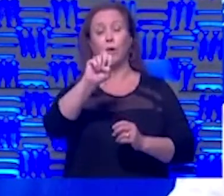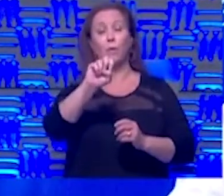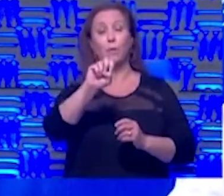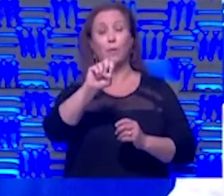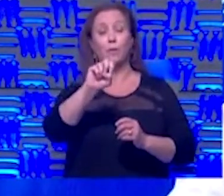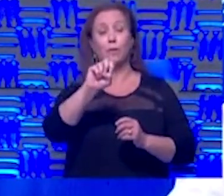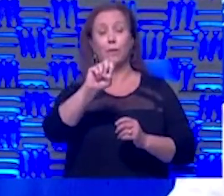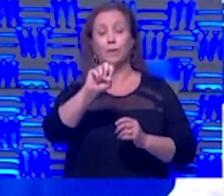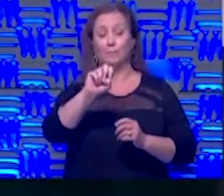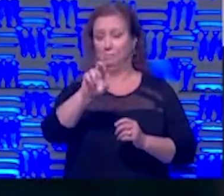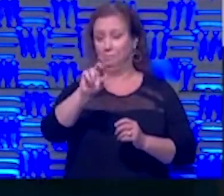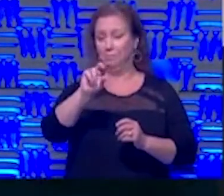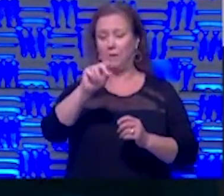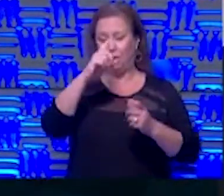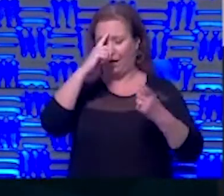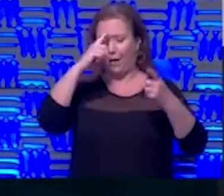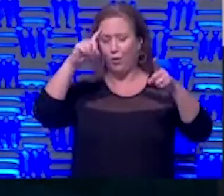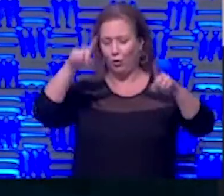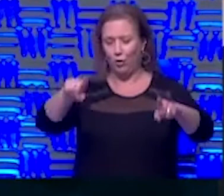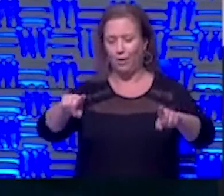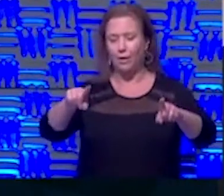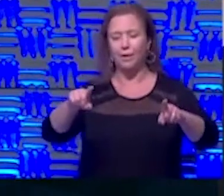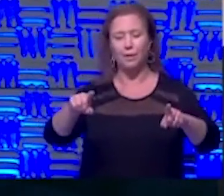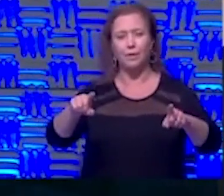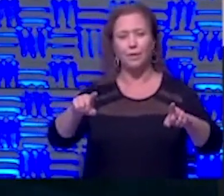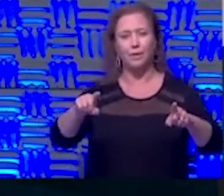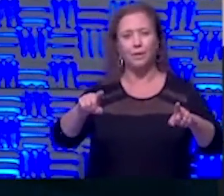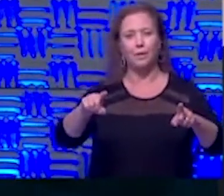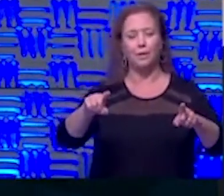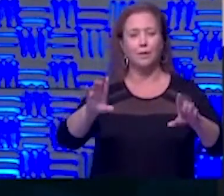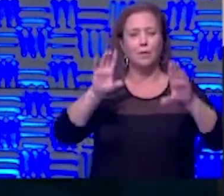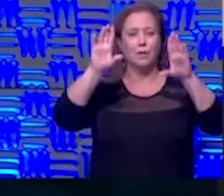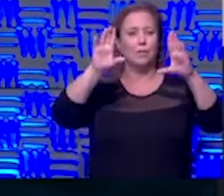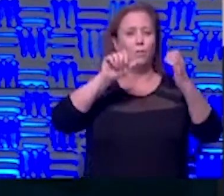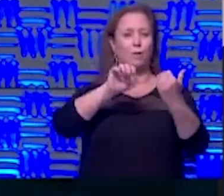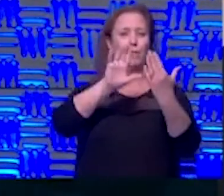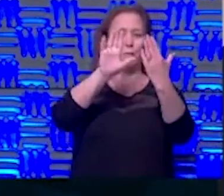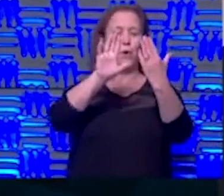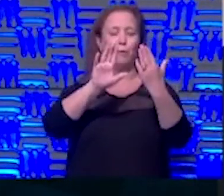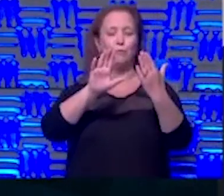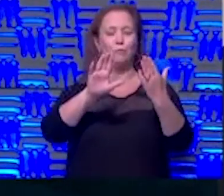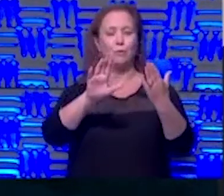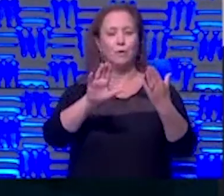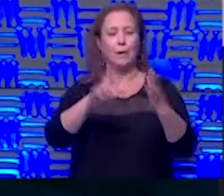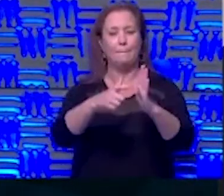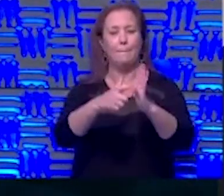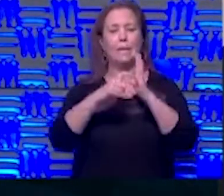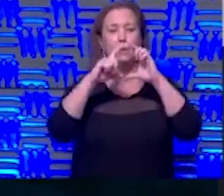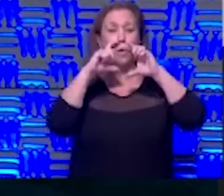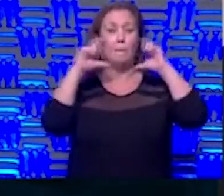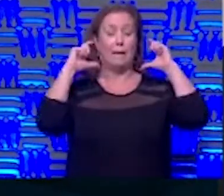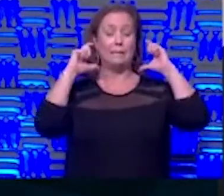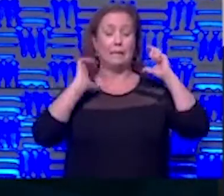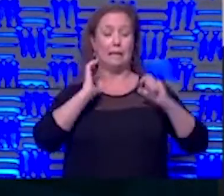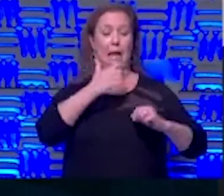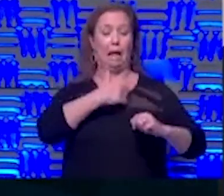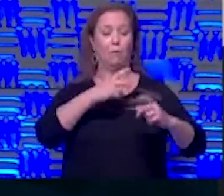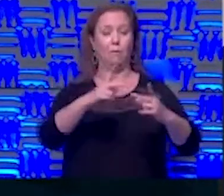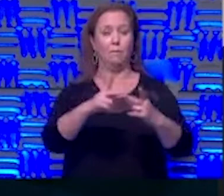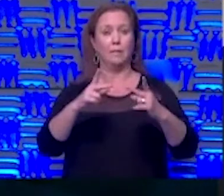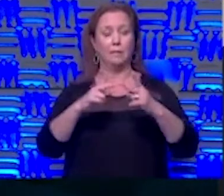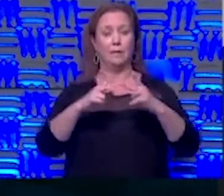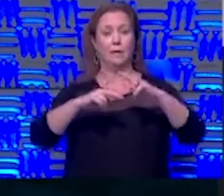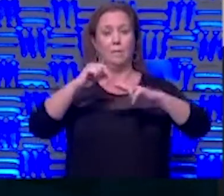No, I absolutely agree, and I think you've taken a wonderful approach to it. We have mandatory masking in our facilities.